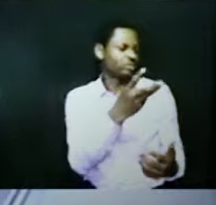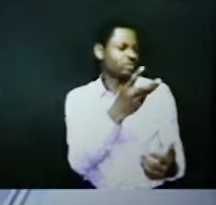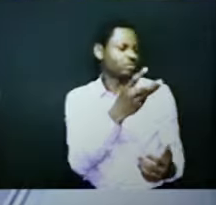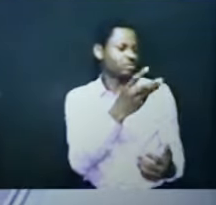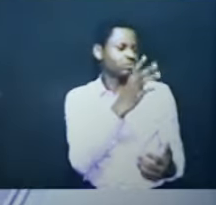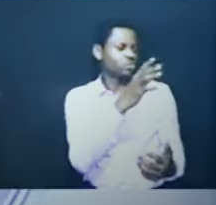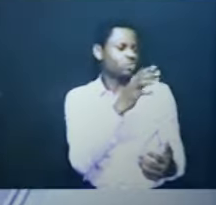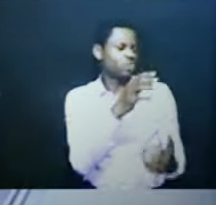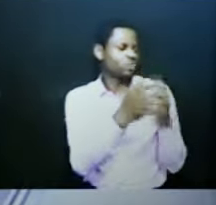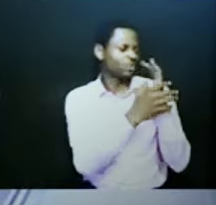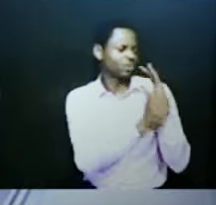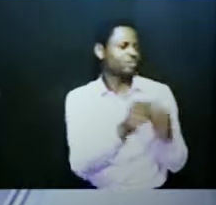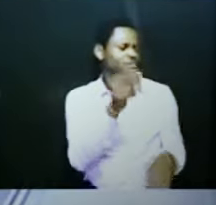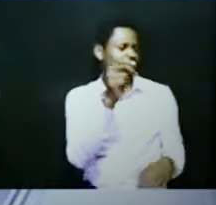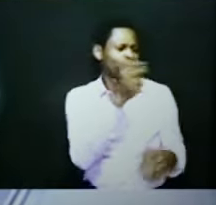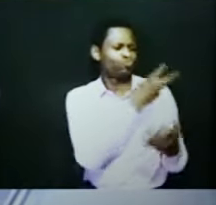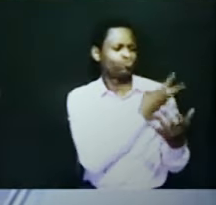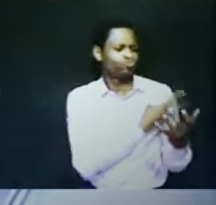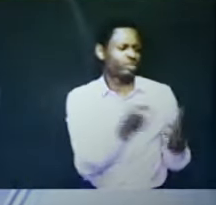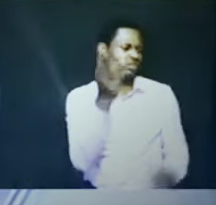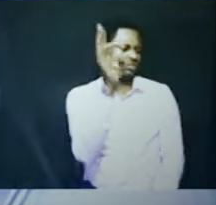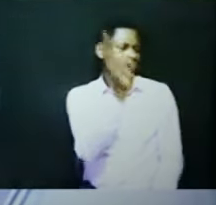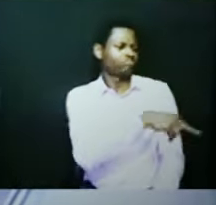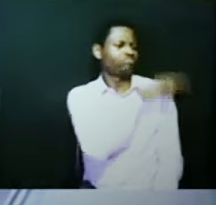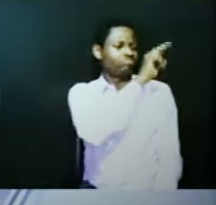come across.